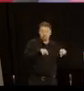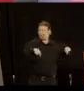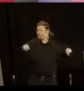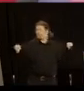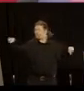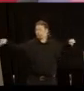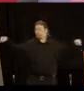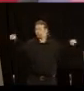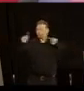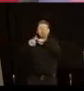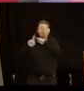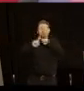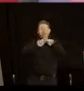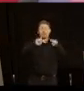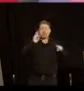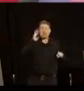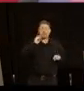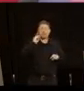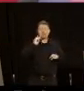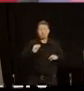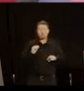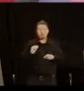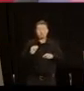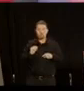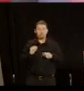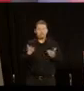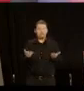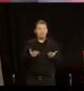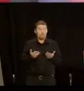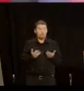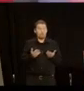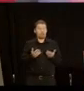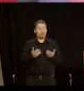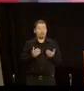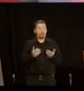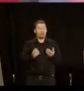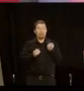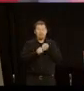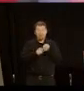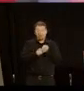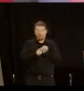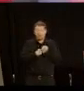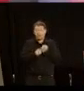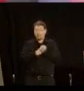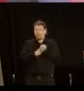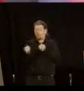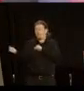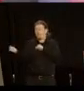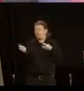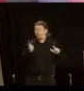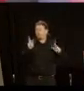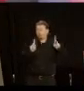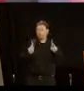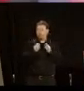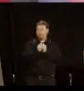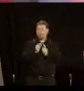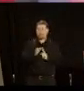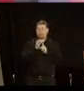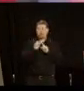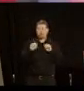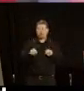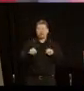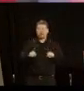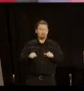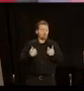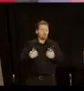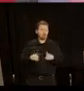experience and a unique experience. And being here and being able to advocate for all persons with special abilities is